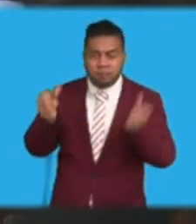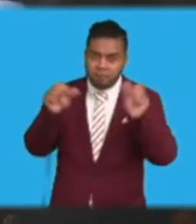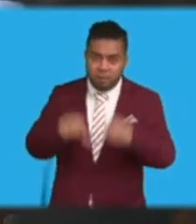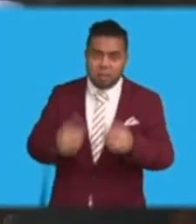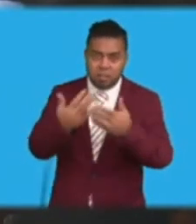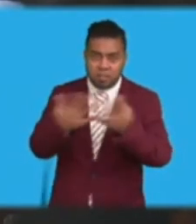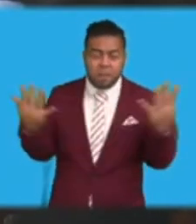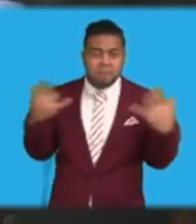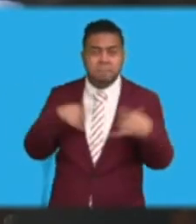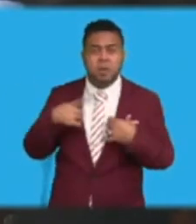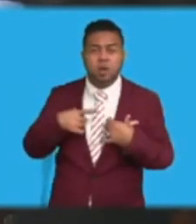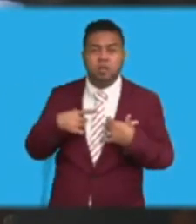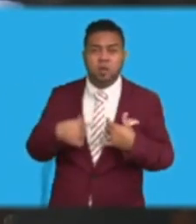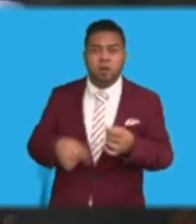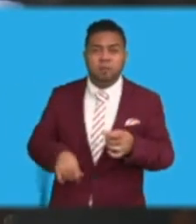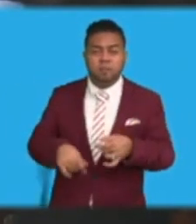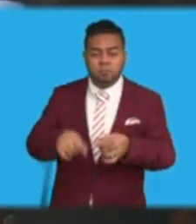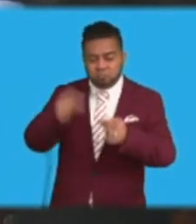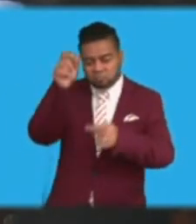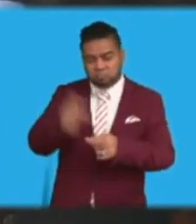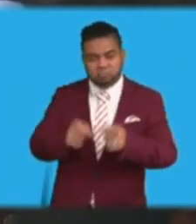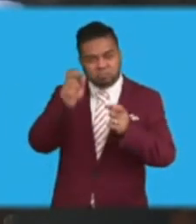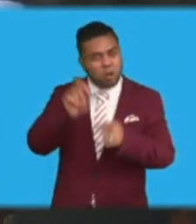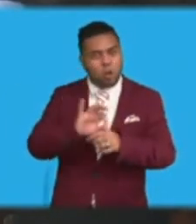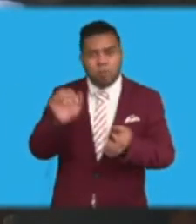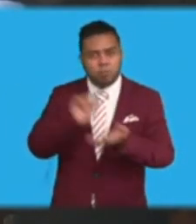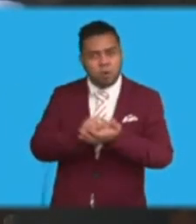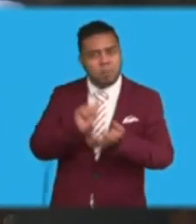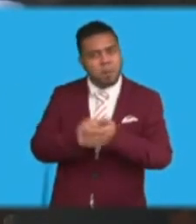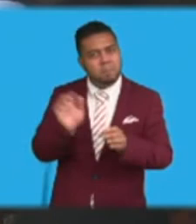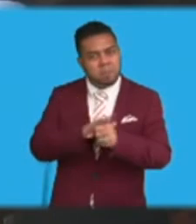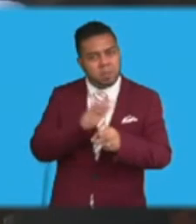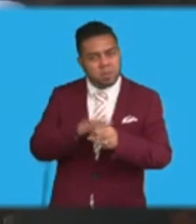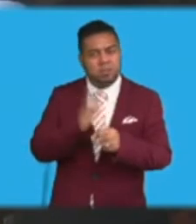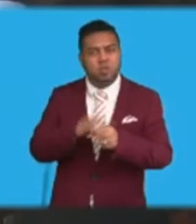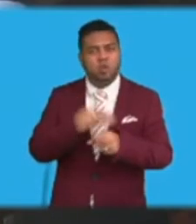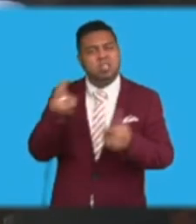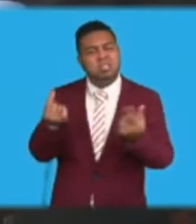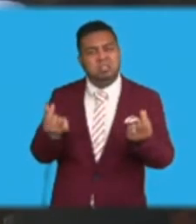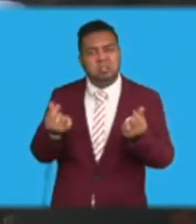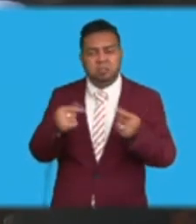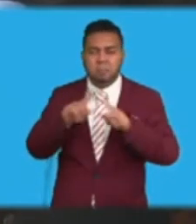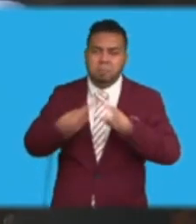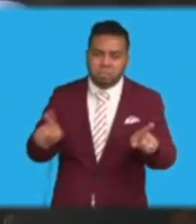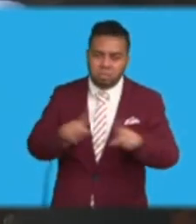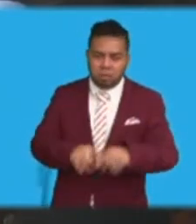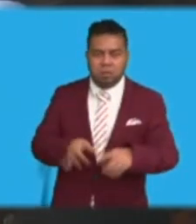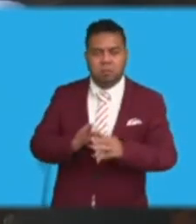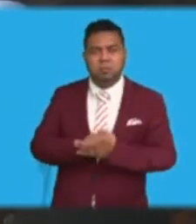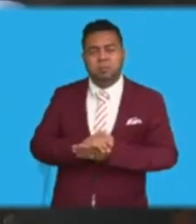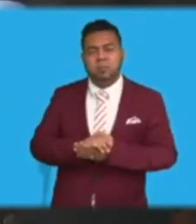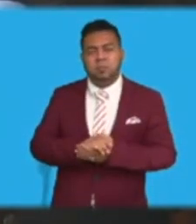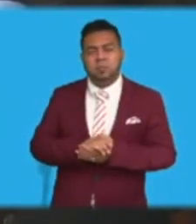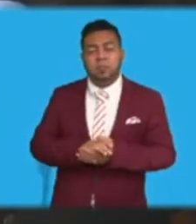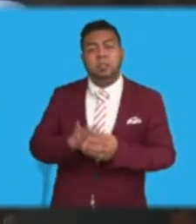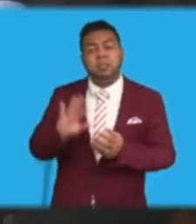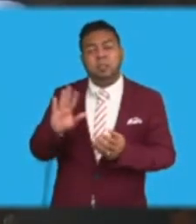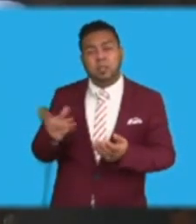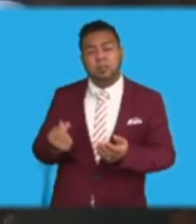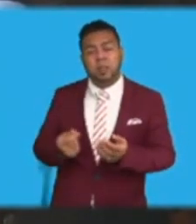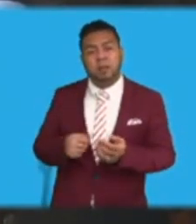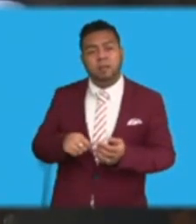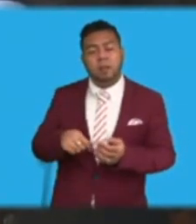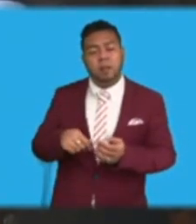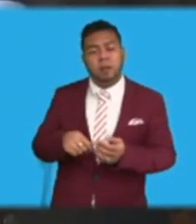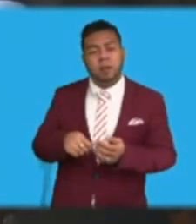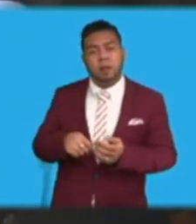In France, the Malpasset Dam failed due to geological instability caused by changes to water level during filling of poor